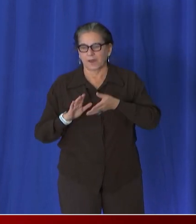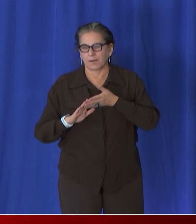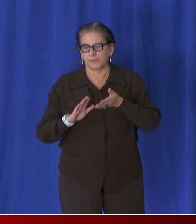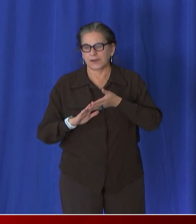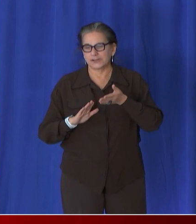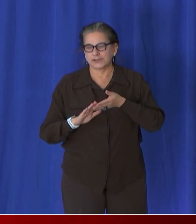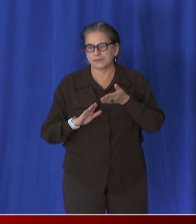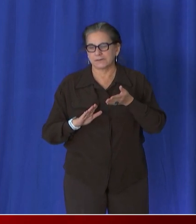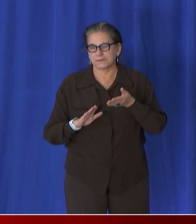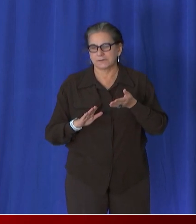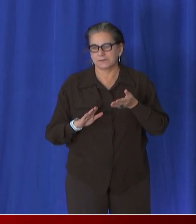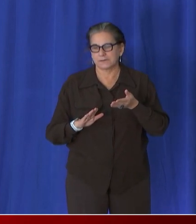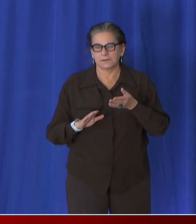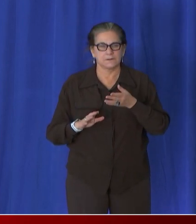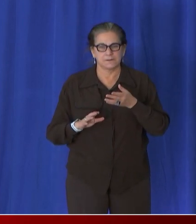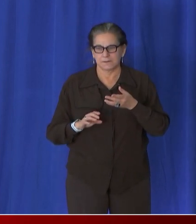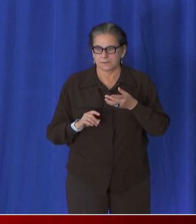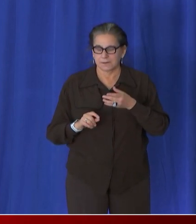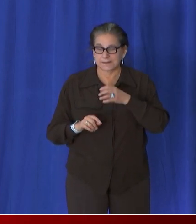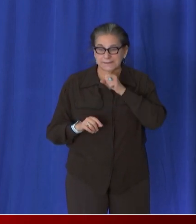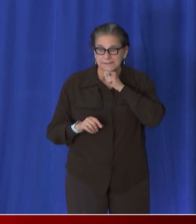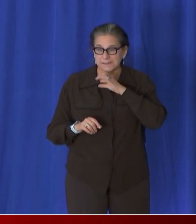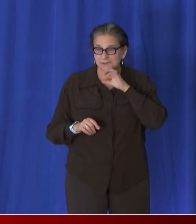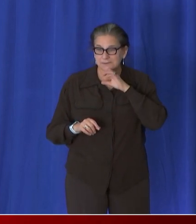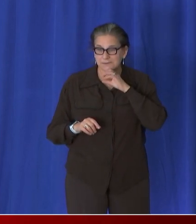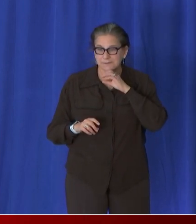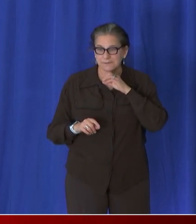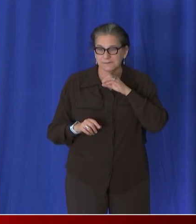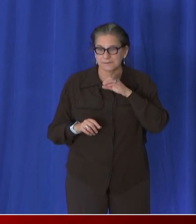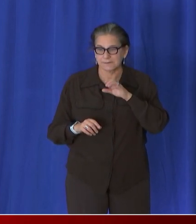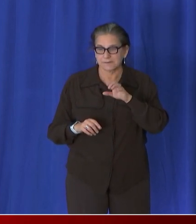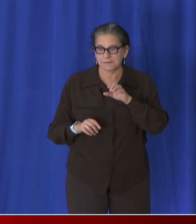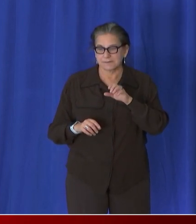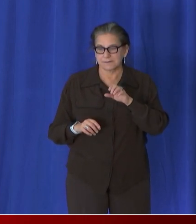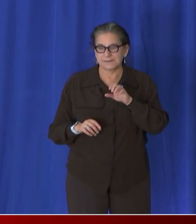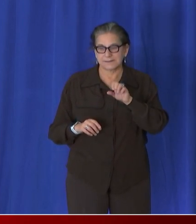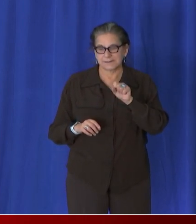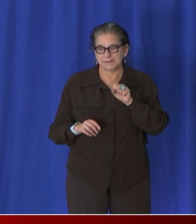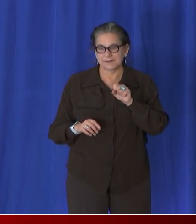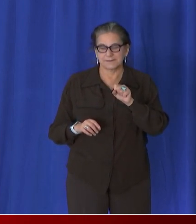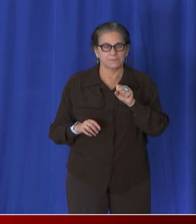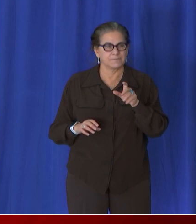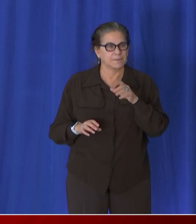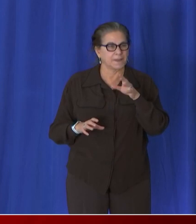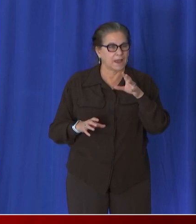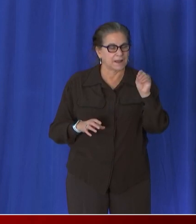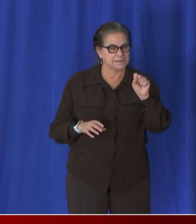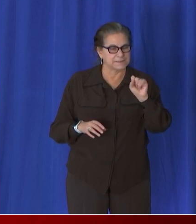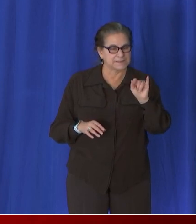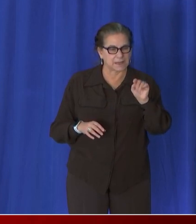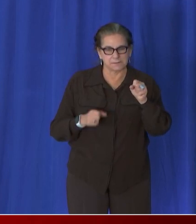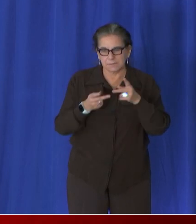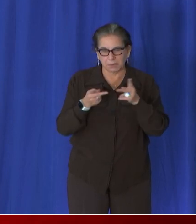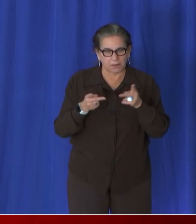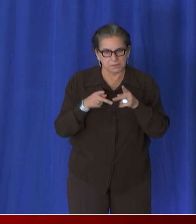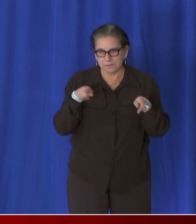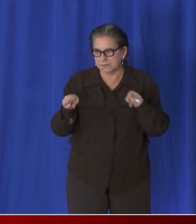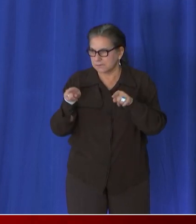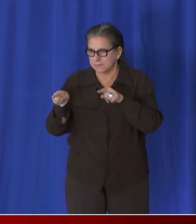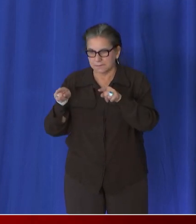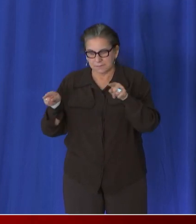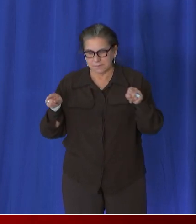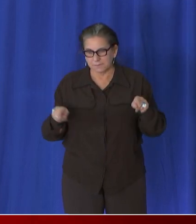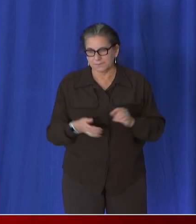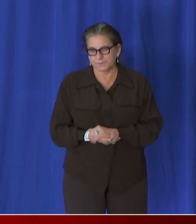virtual events. Seniors are advised to call or check ahead online before attending a program or event to find